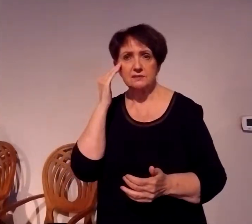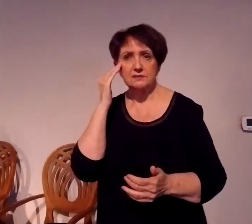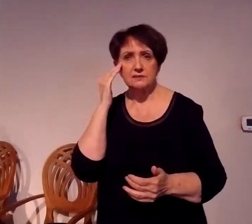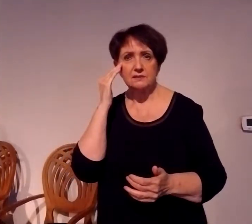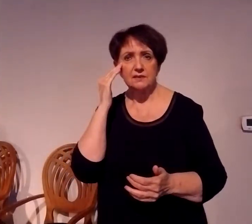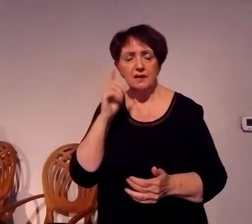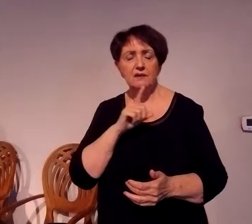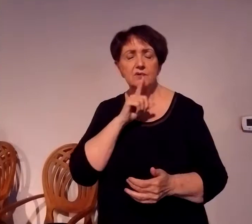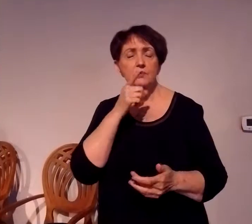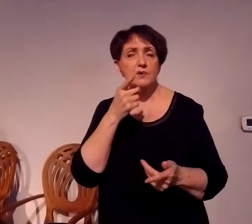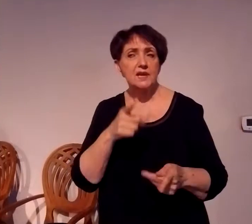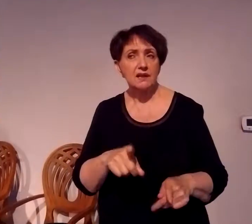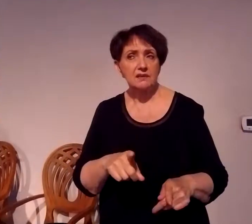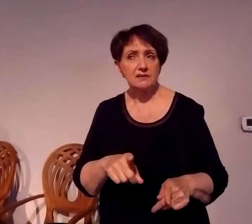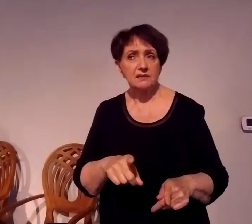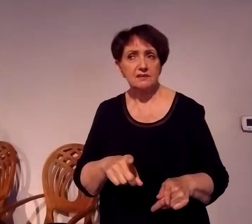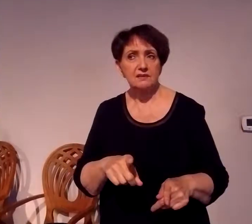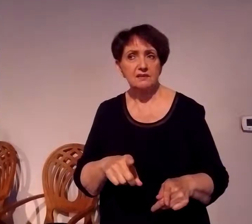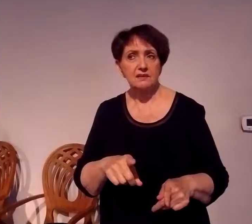of a reality